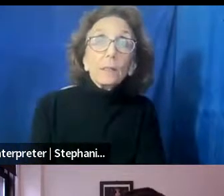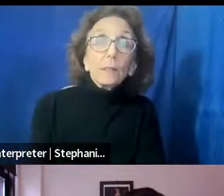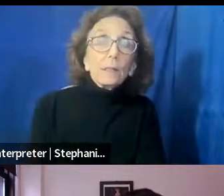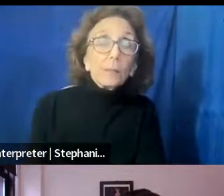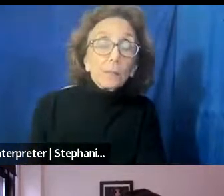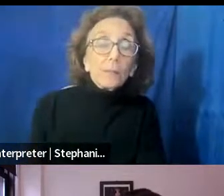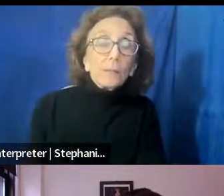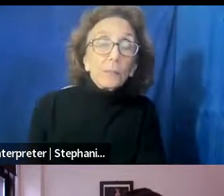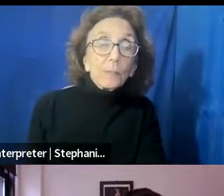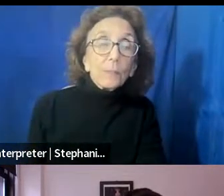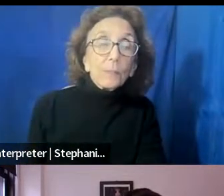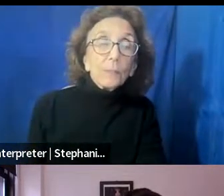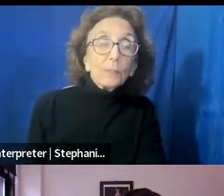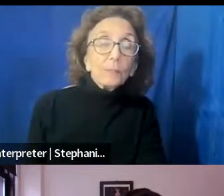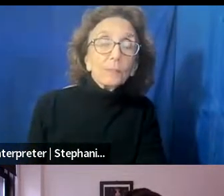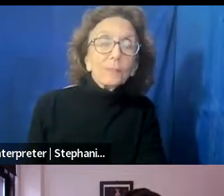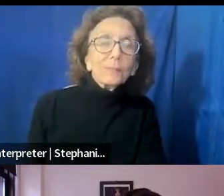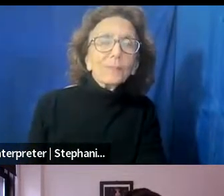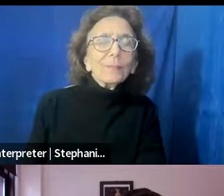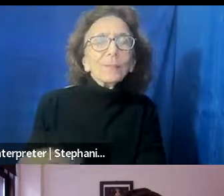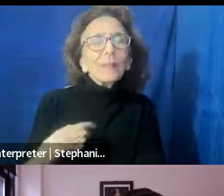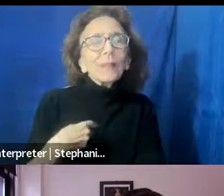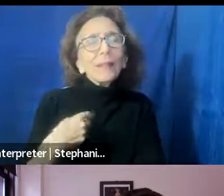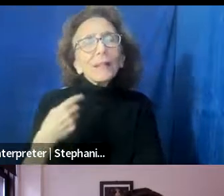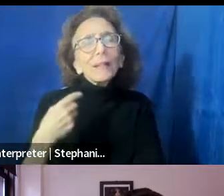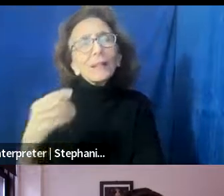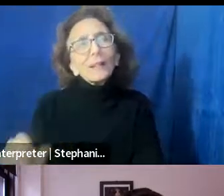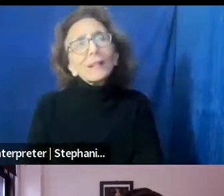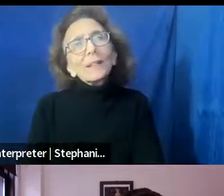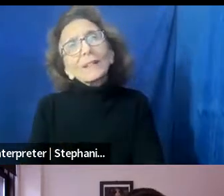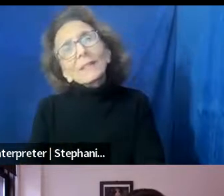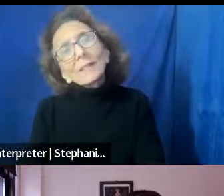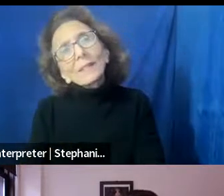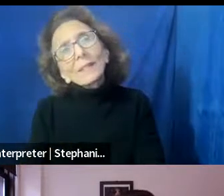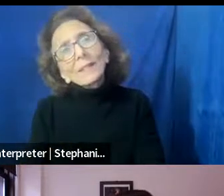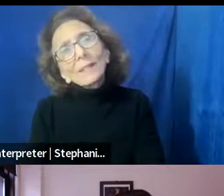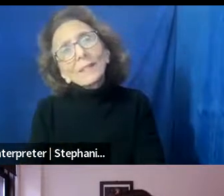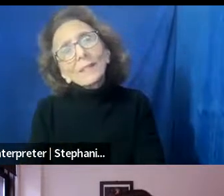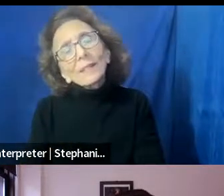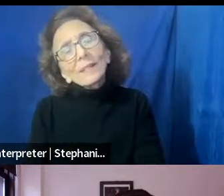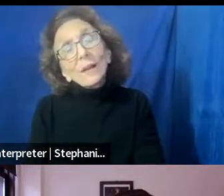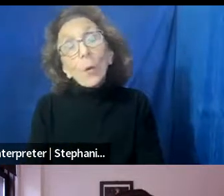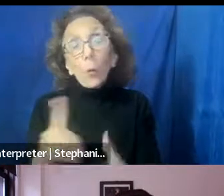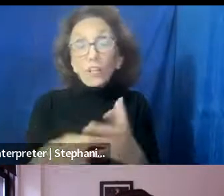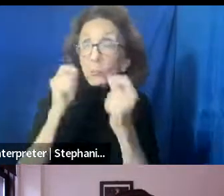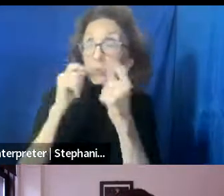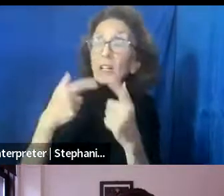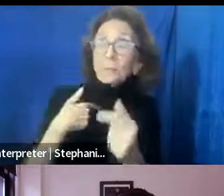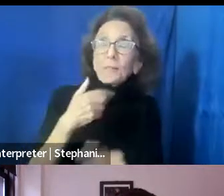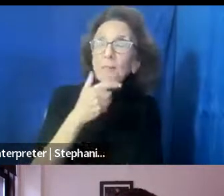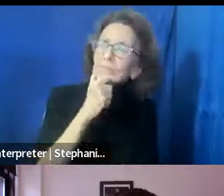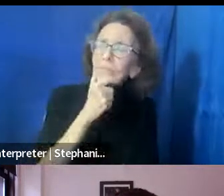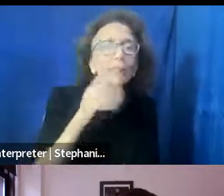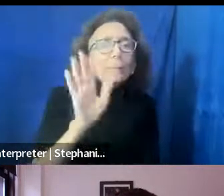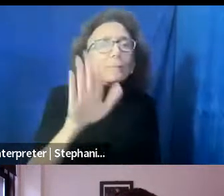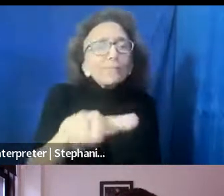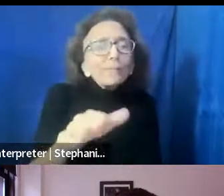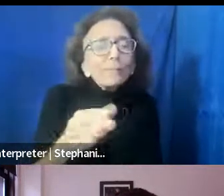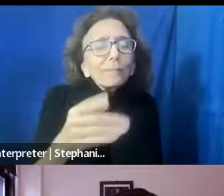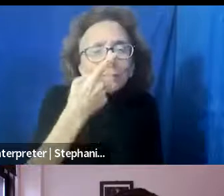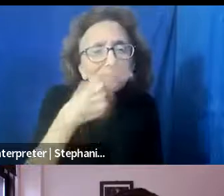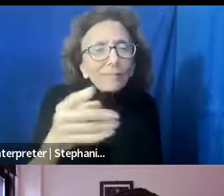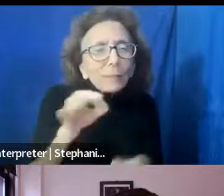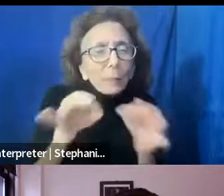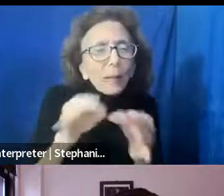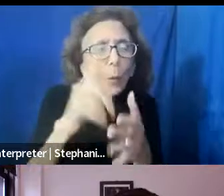I still need to think about, I don't know what I'm surprised about. Can you say, like, what do you mean by